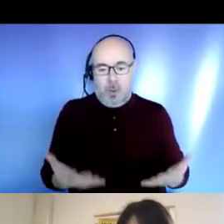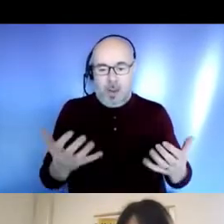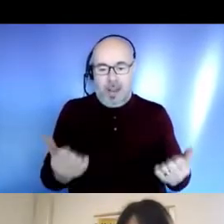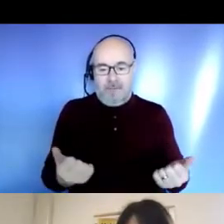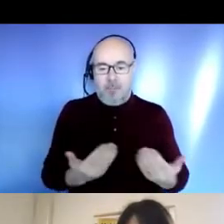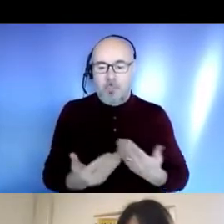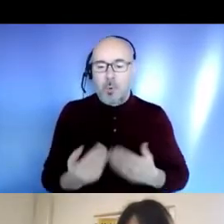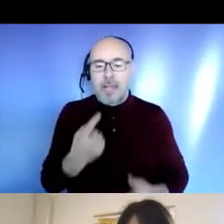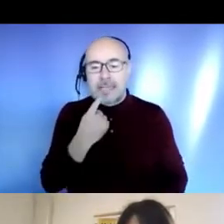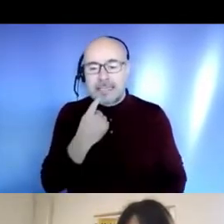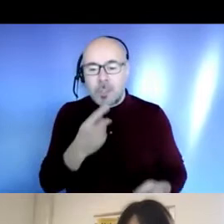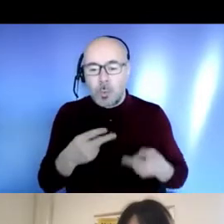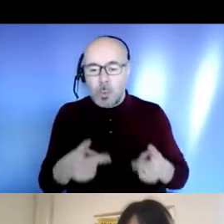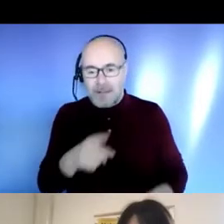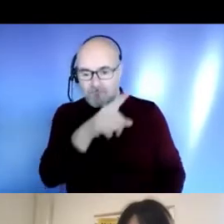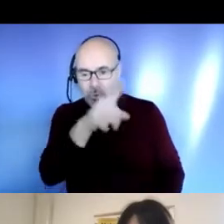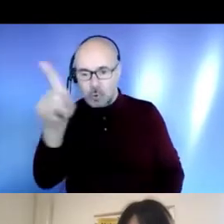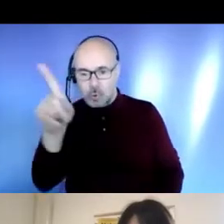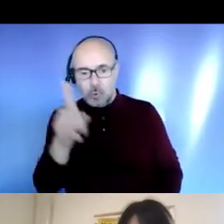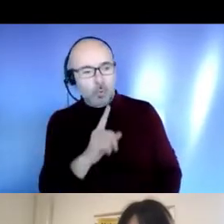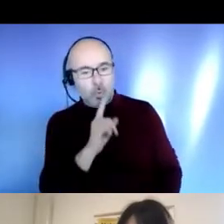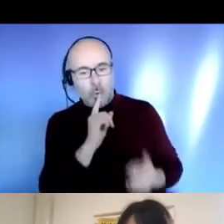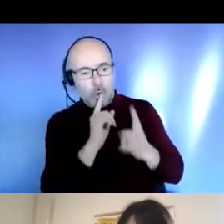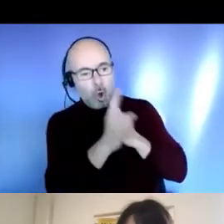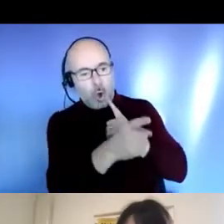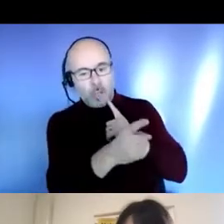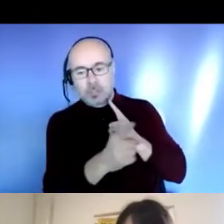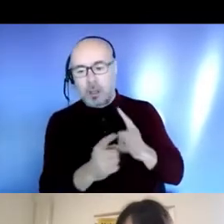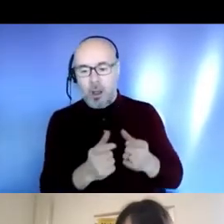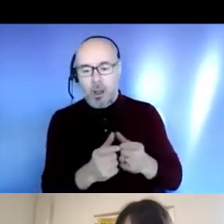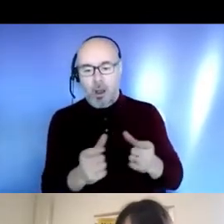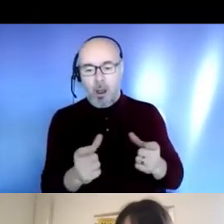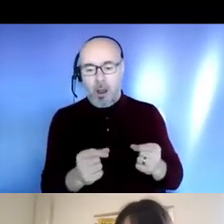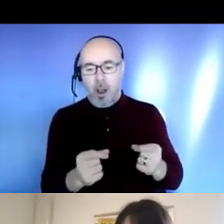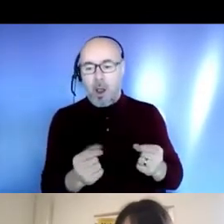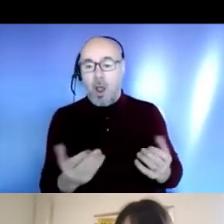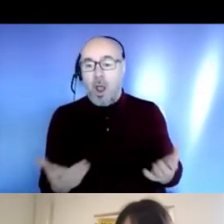and order cards, which is all done through the website and